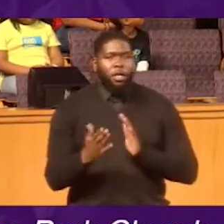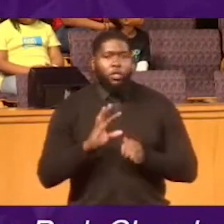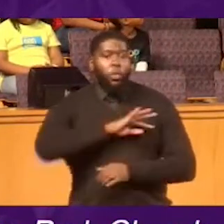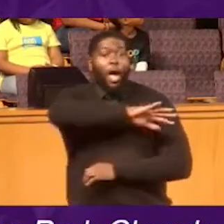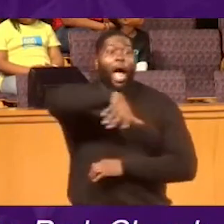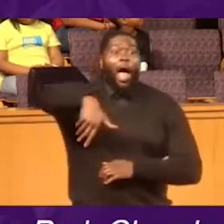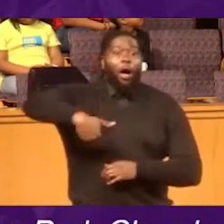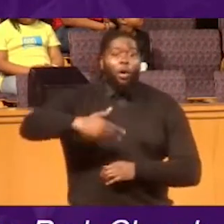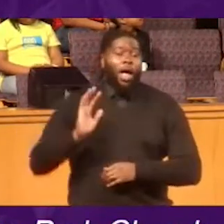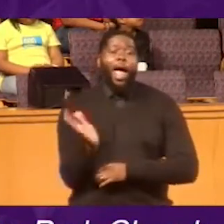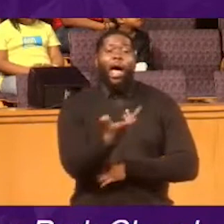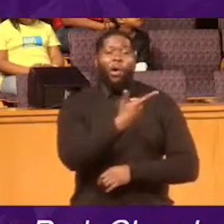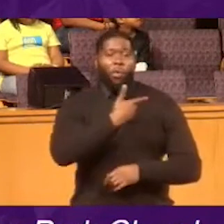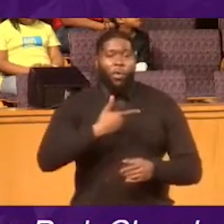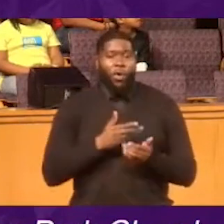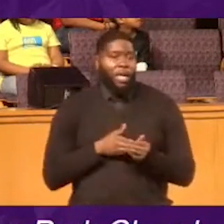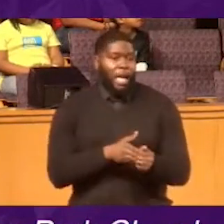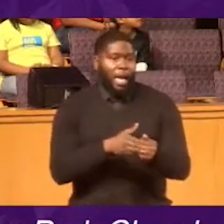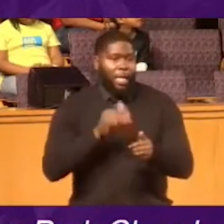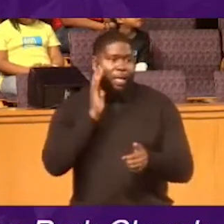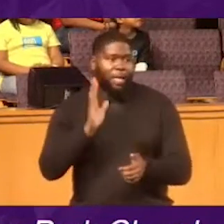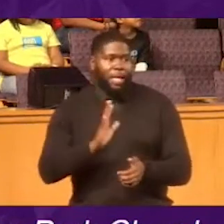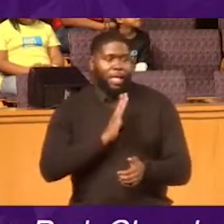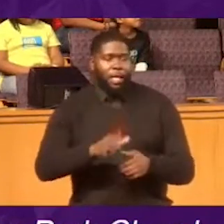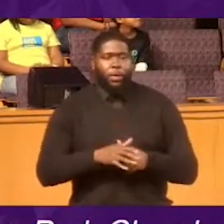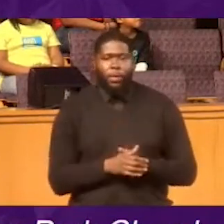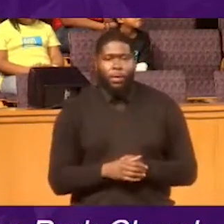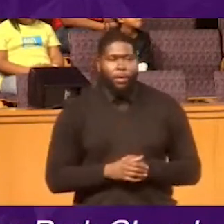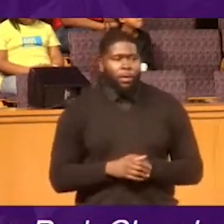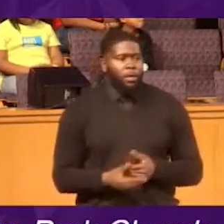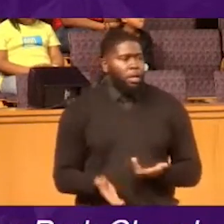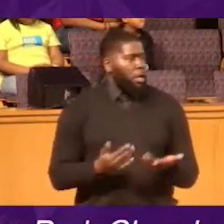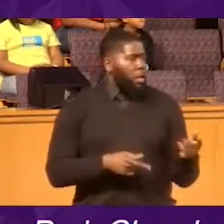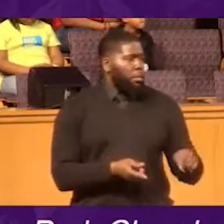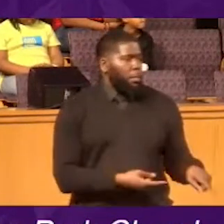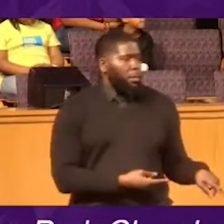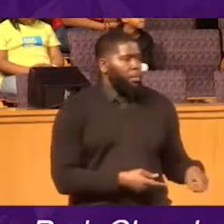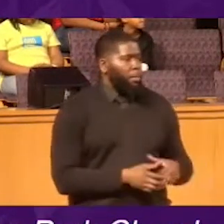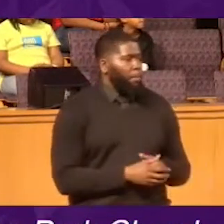leading lady, Dr. Kimberly Nash Alexander. Please come up.